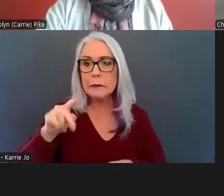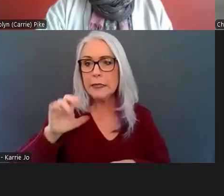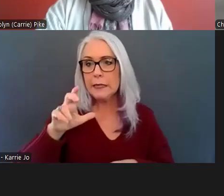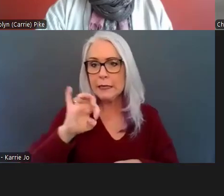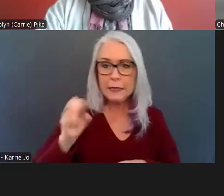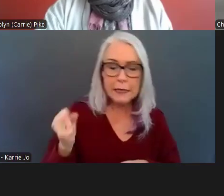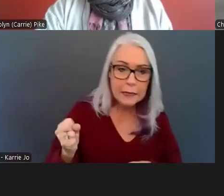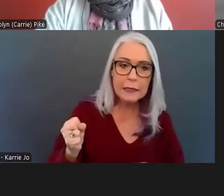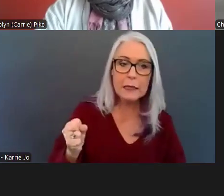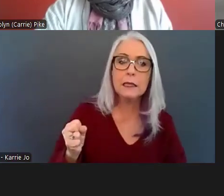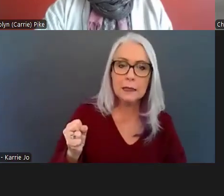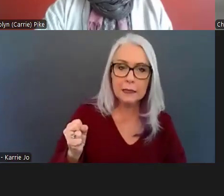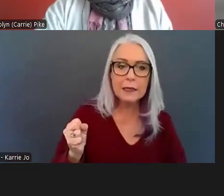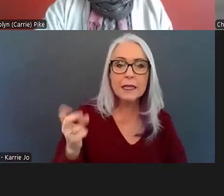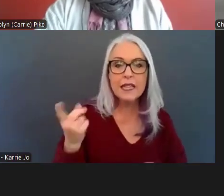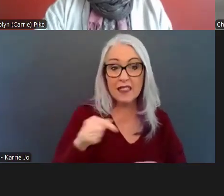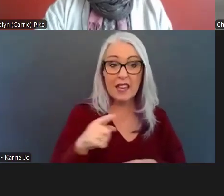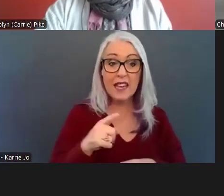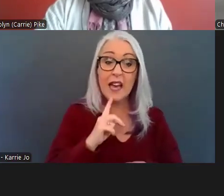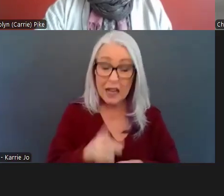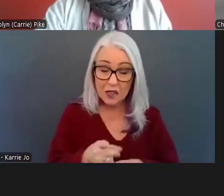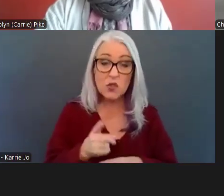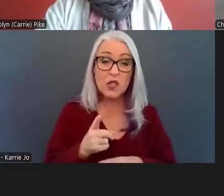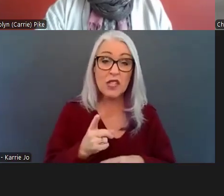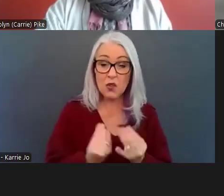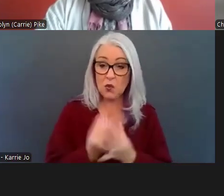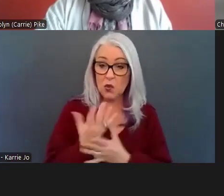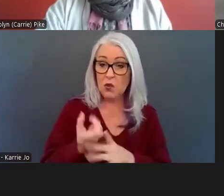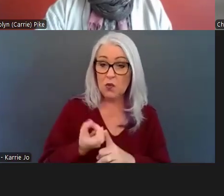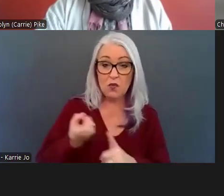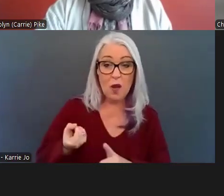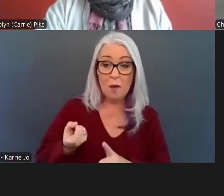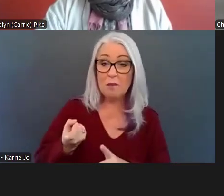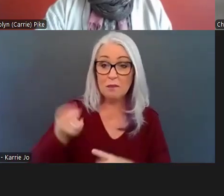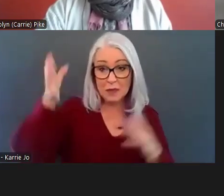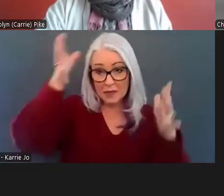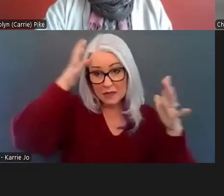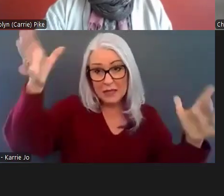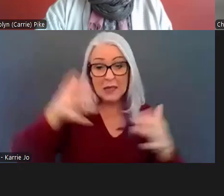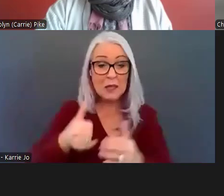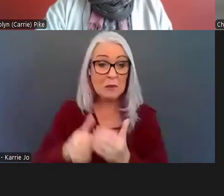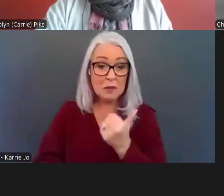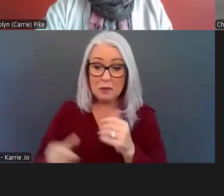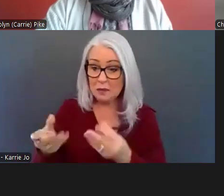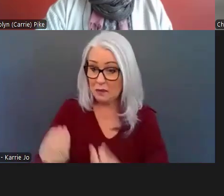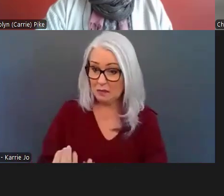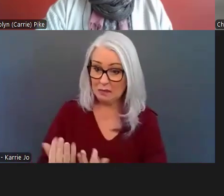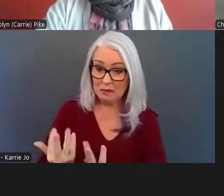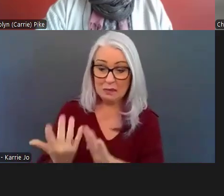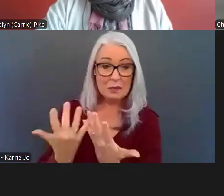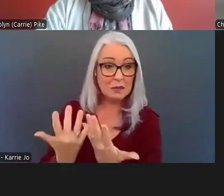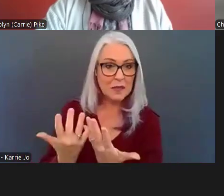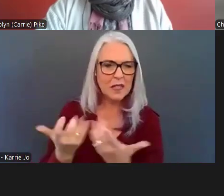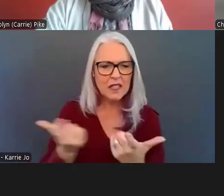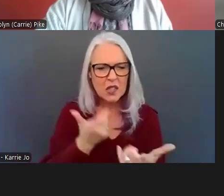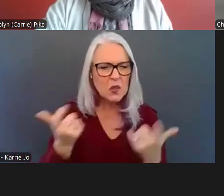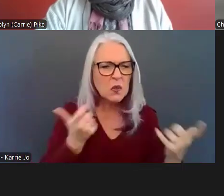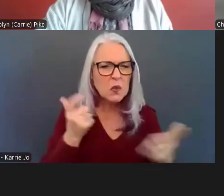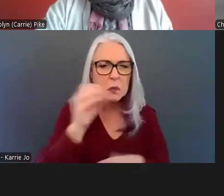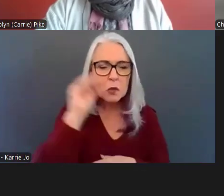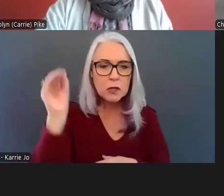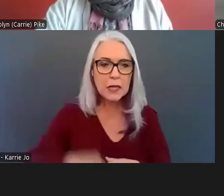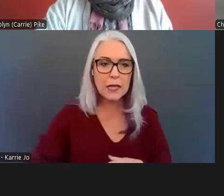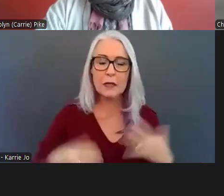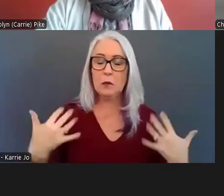up growing from just deer pellets. And so, and just a huge percentage was